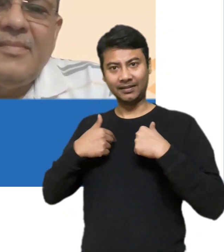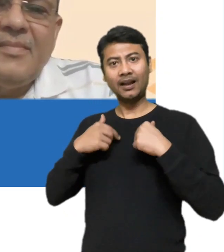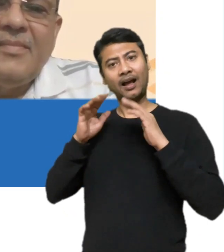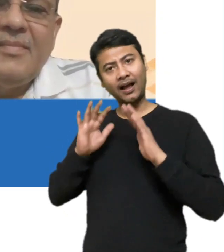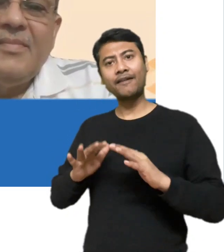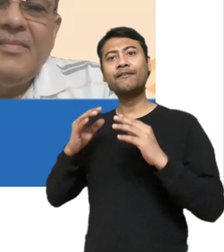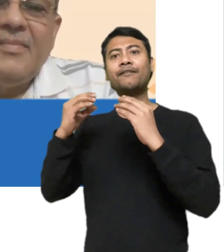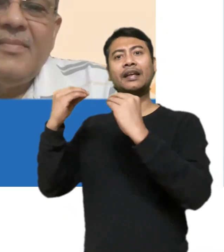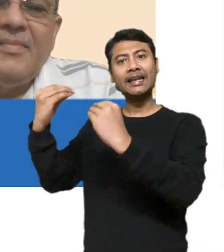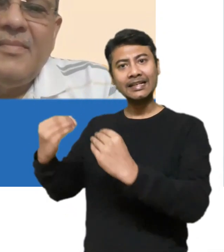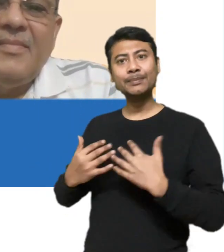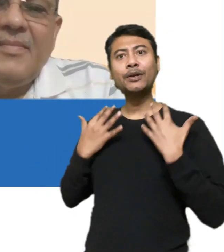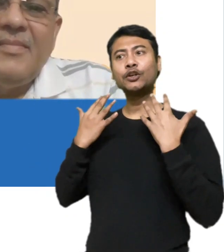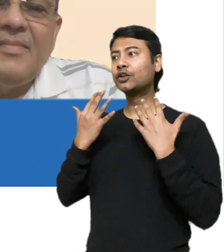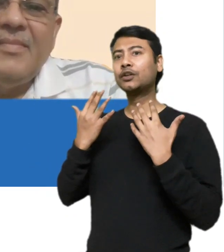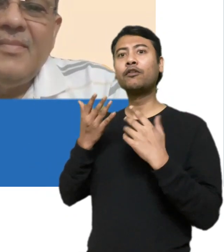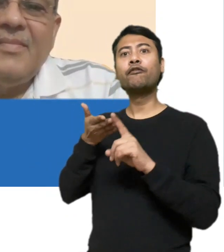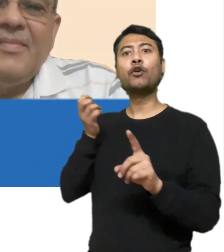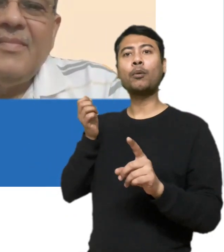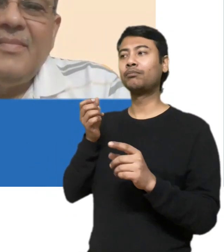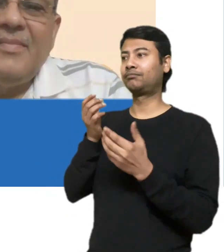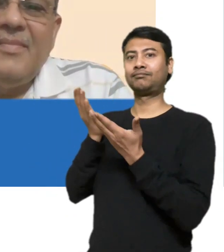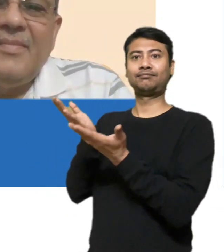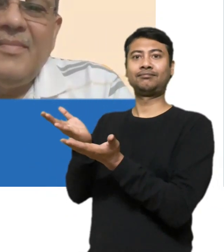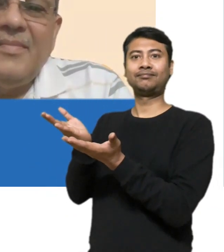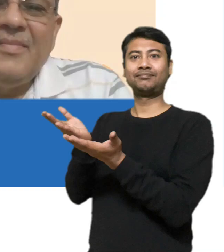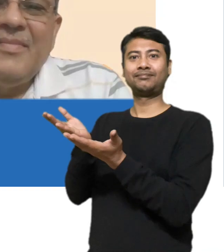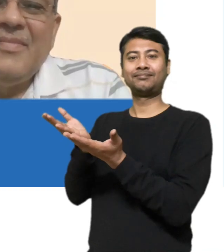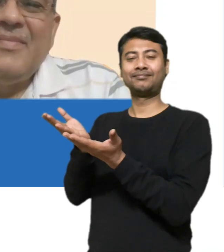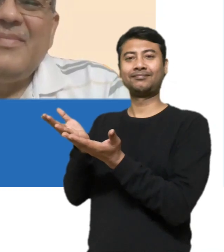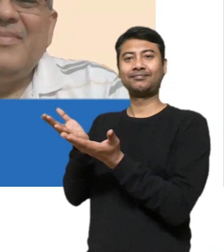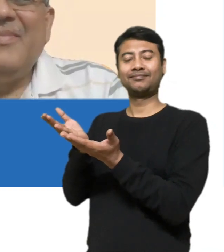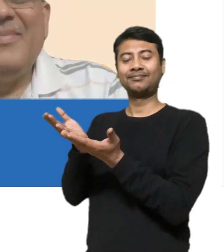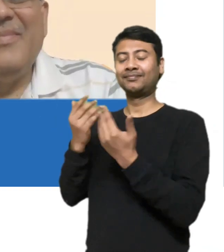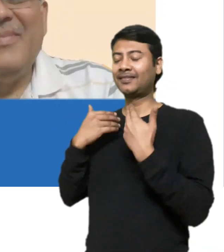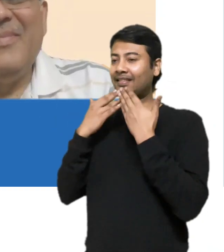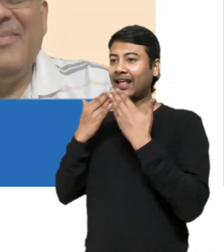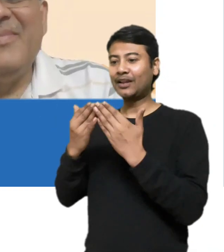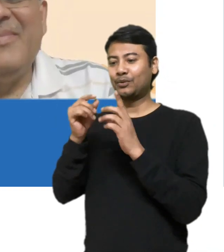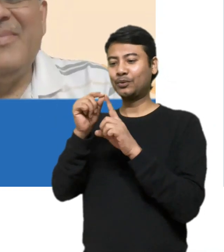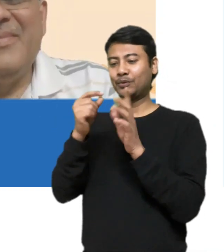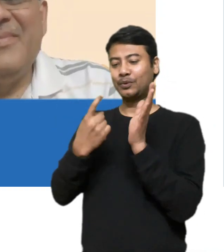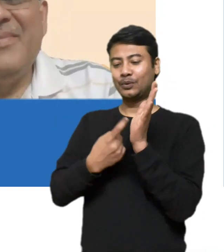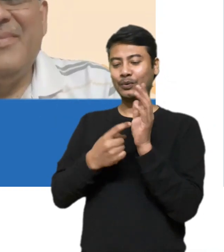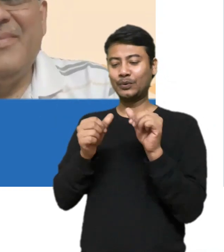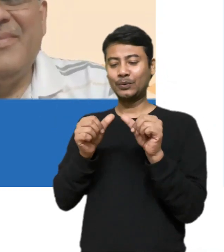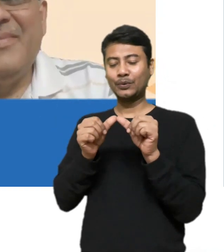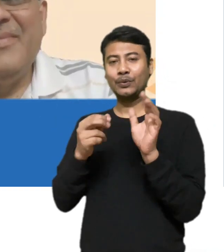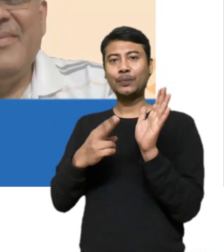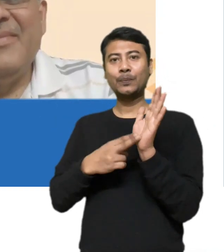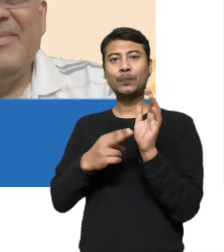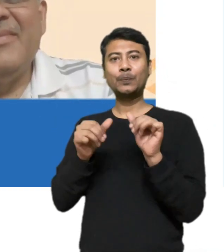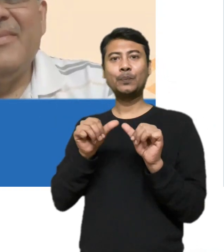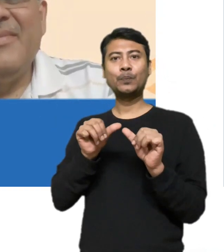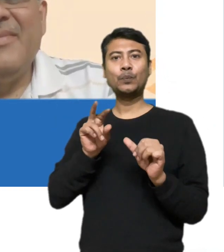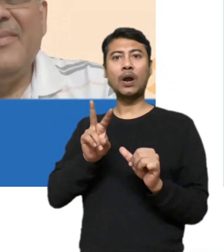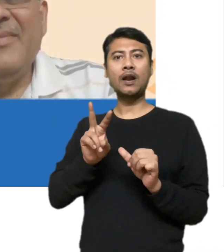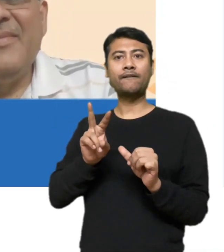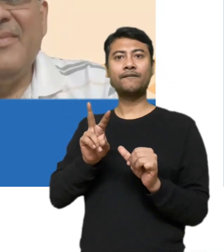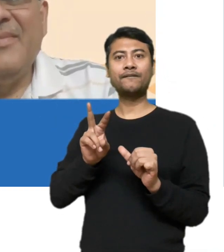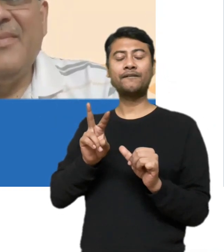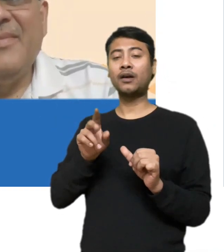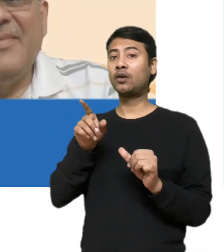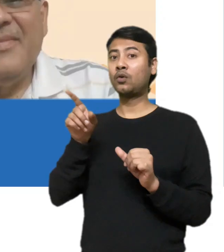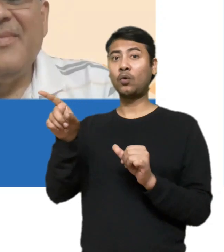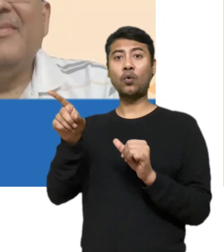I also want to say thank you for calling me here. I just want to say, okay, you have a broad